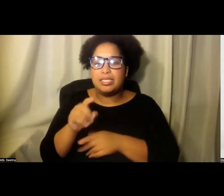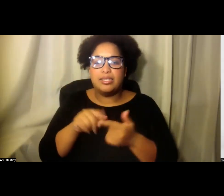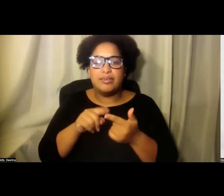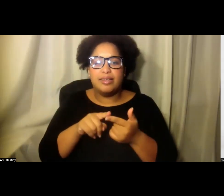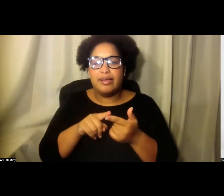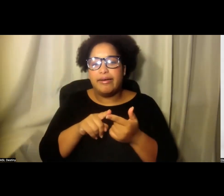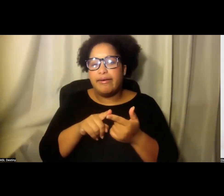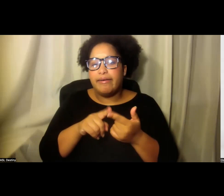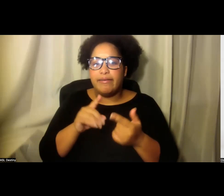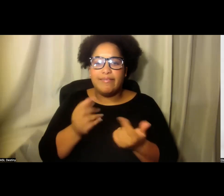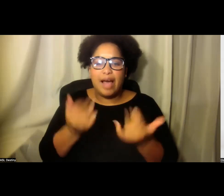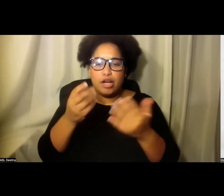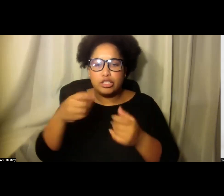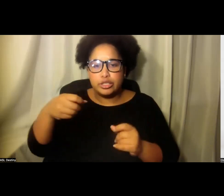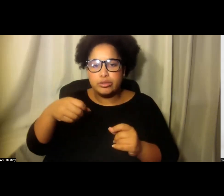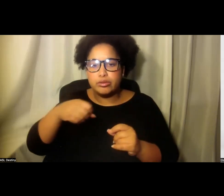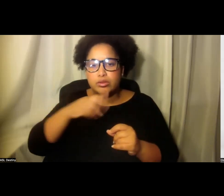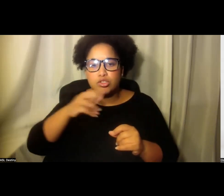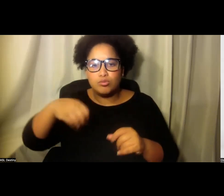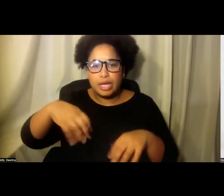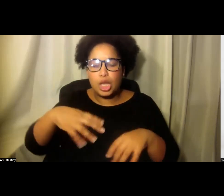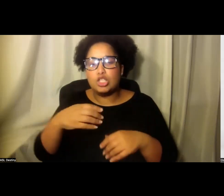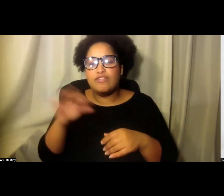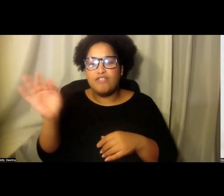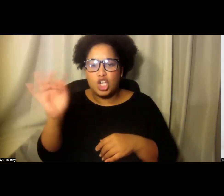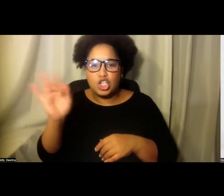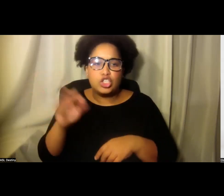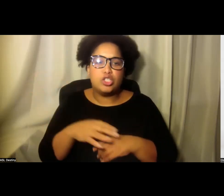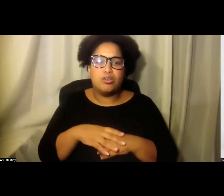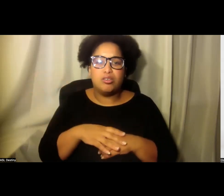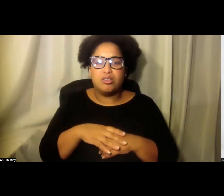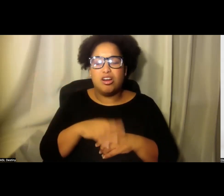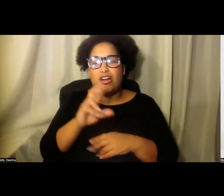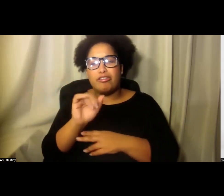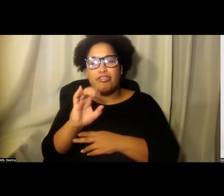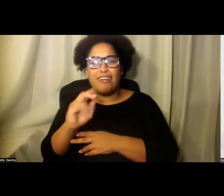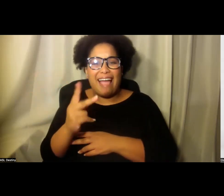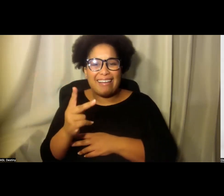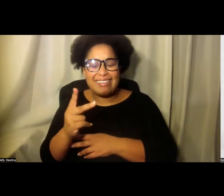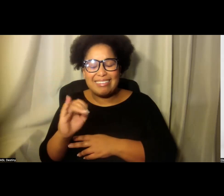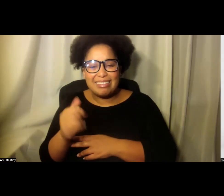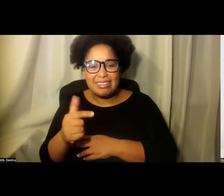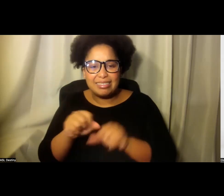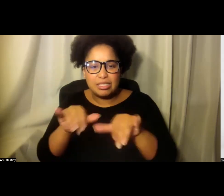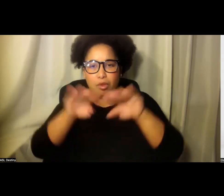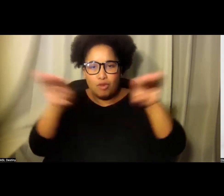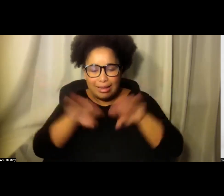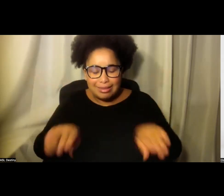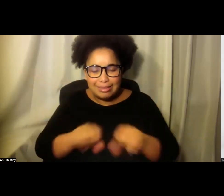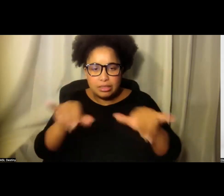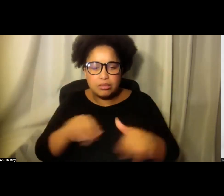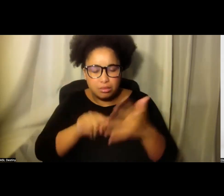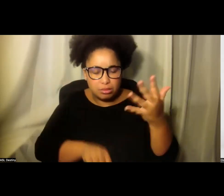again, your nonprofit may not have all of those. The other thing that was key to this was it was